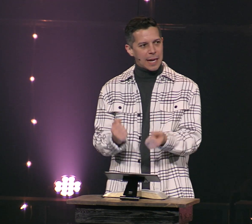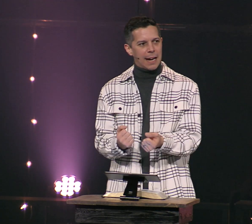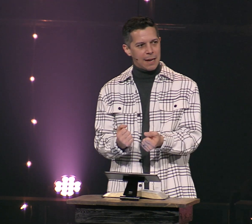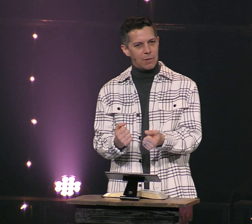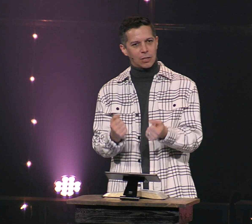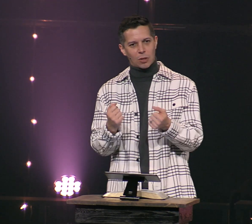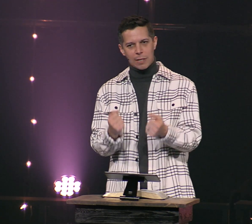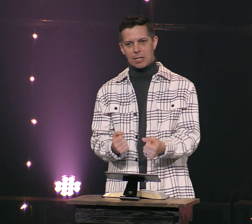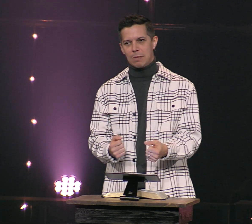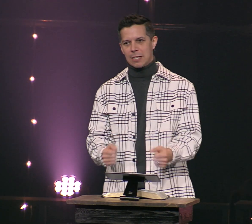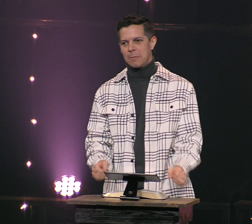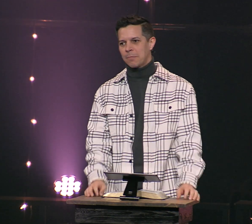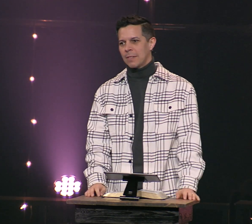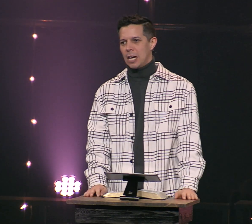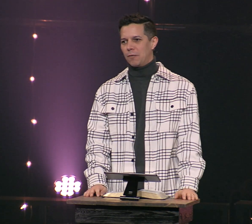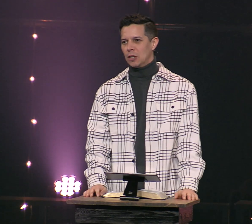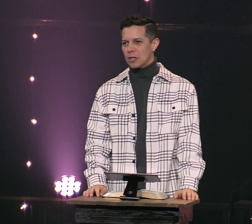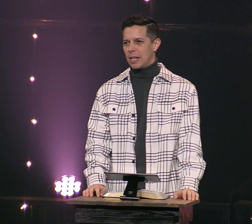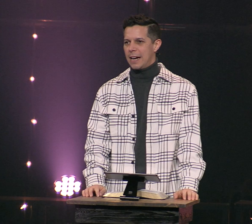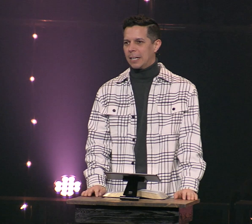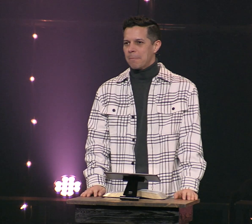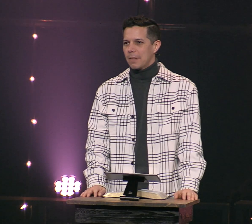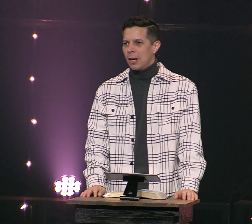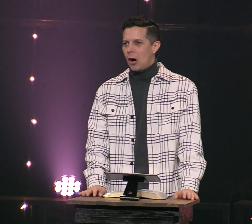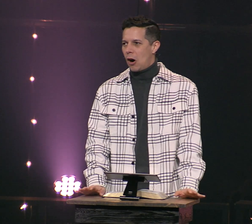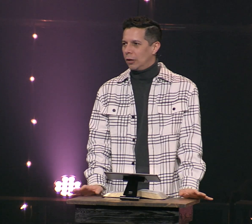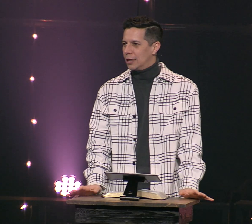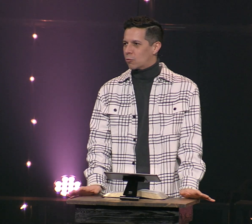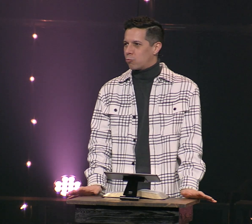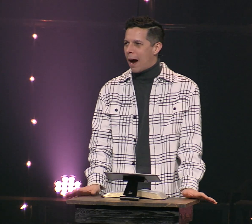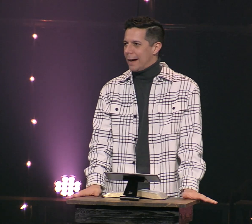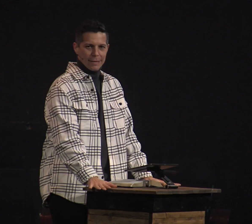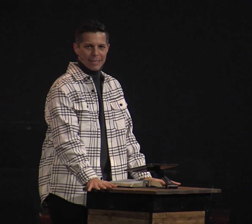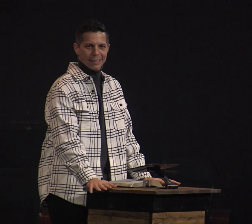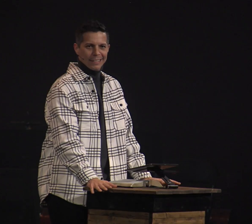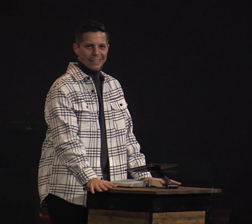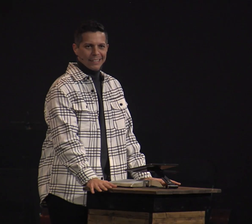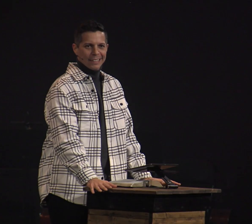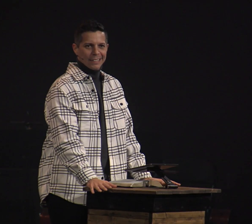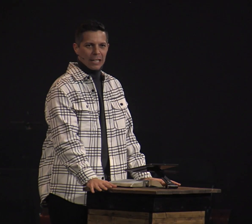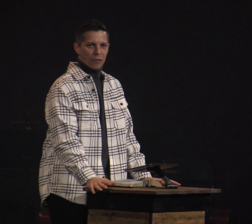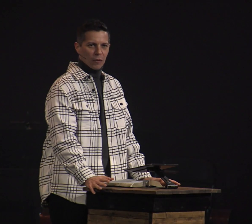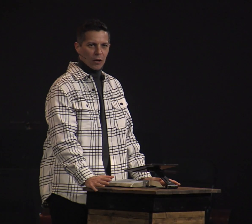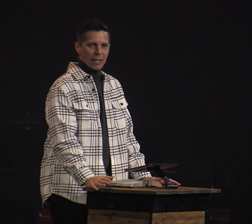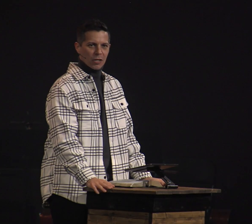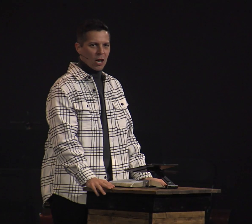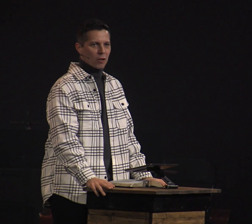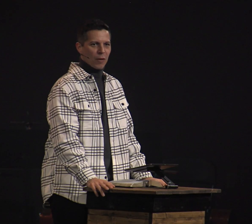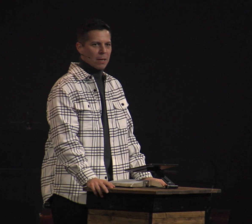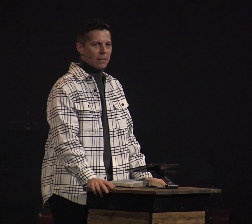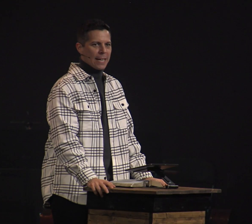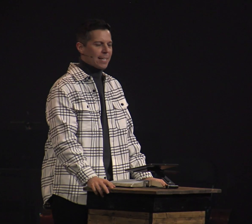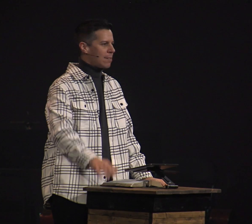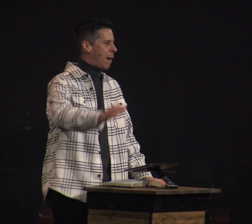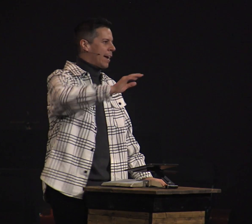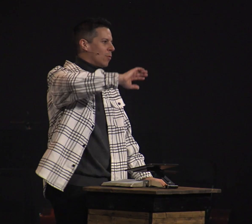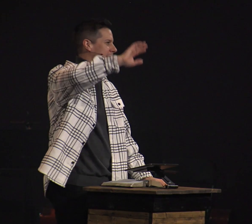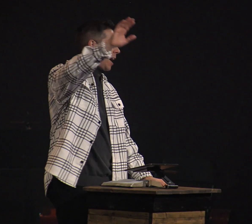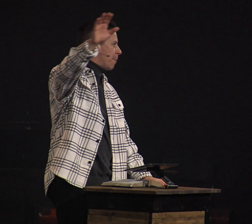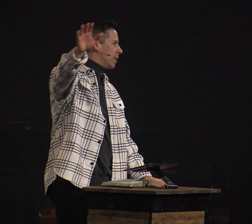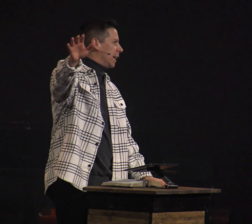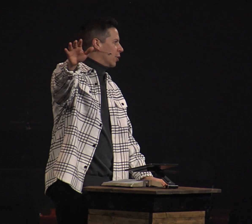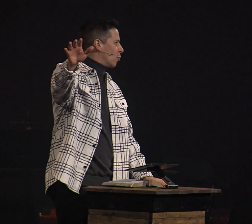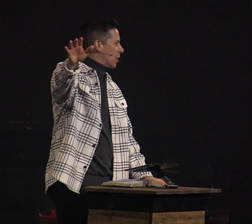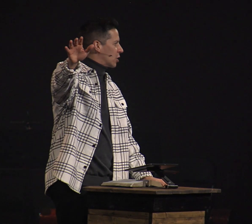moment in time on Christmas, it feels like all is right. Like for us in our family, it doesn't matter